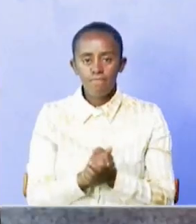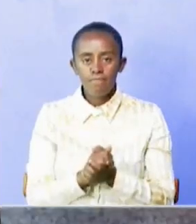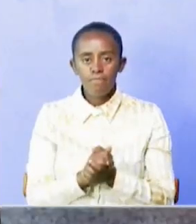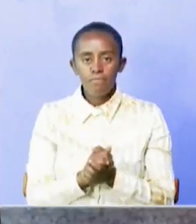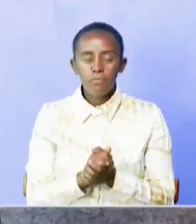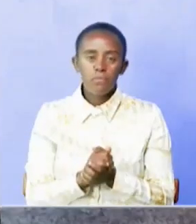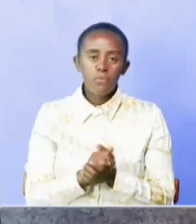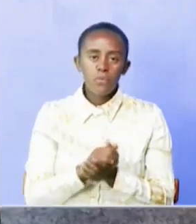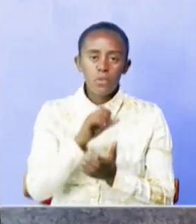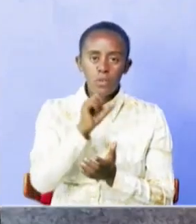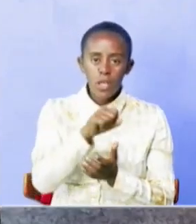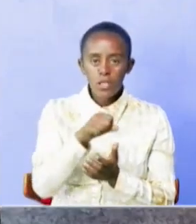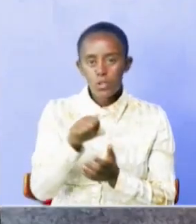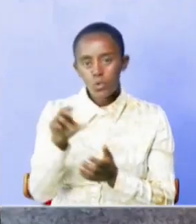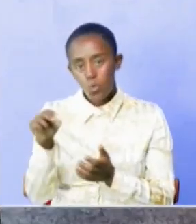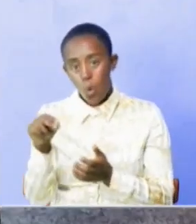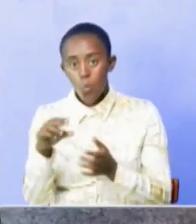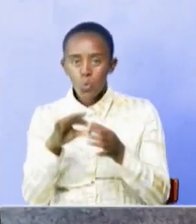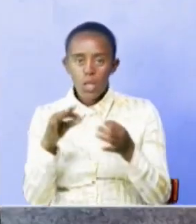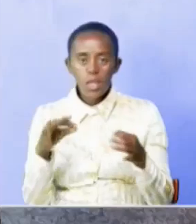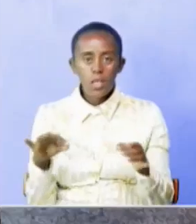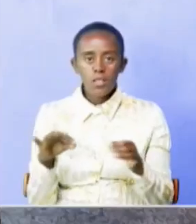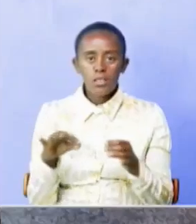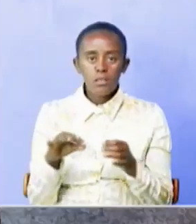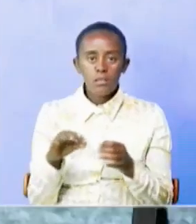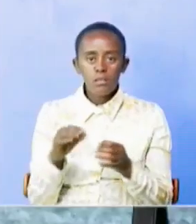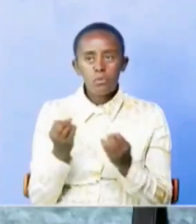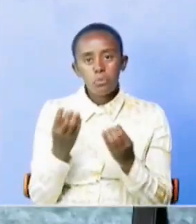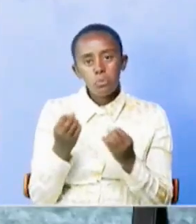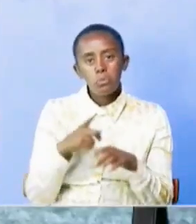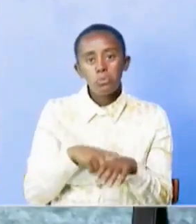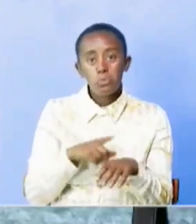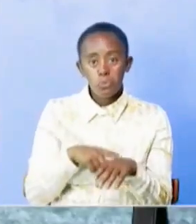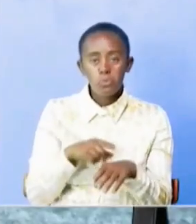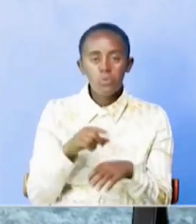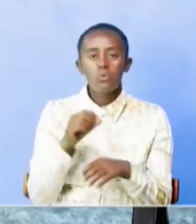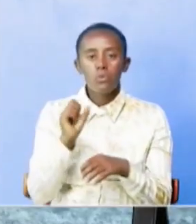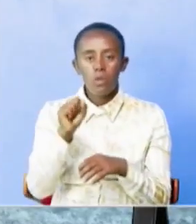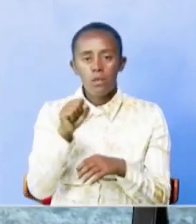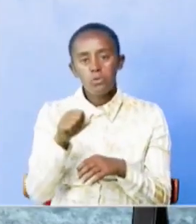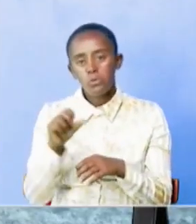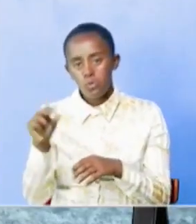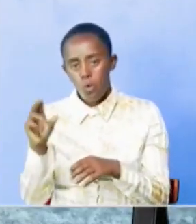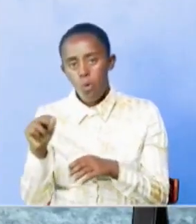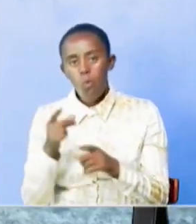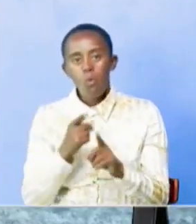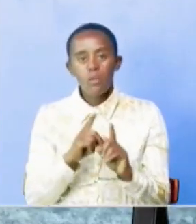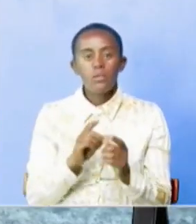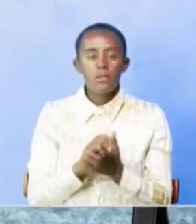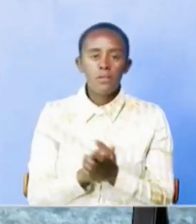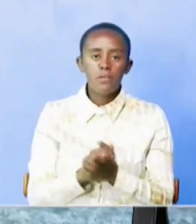Or yes or no sentences, okay? They are usually answered like that. Let's give an example.